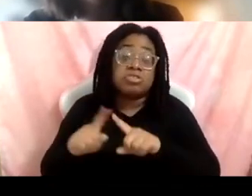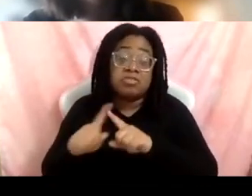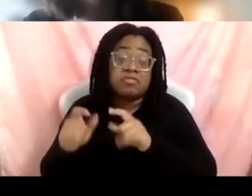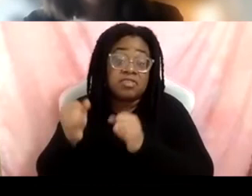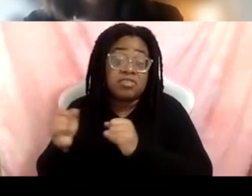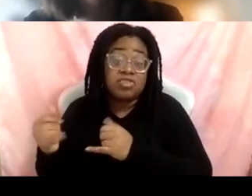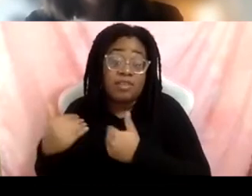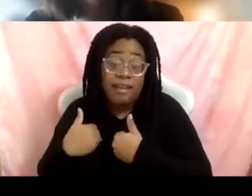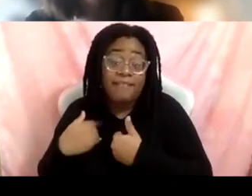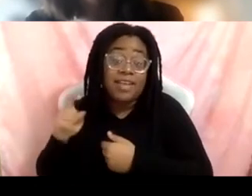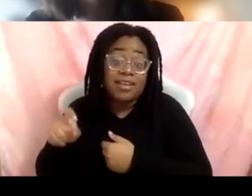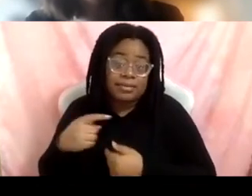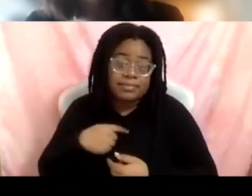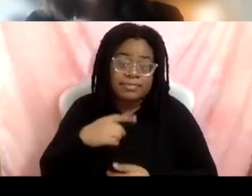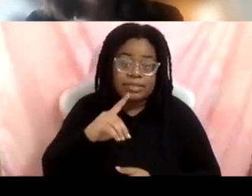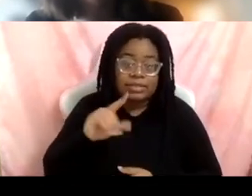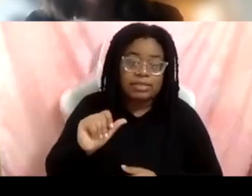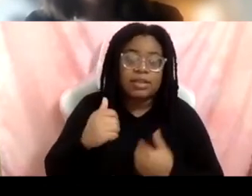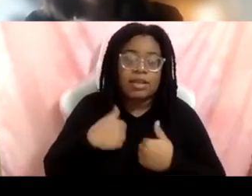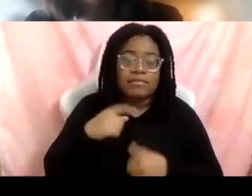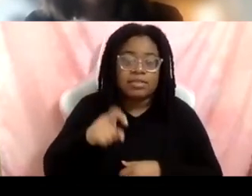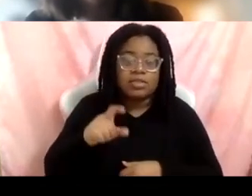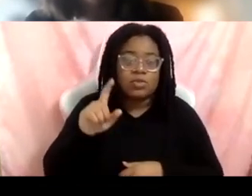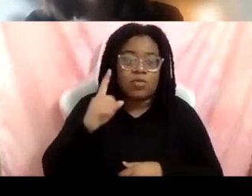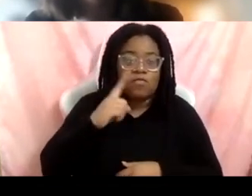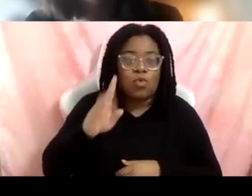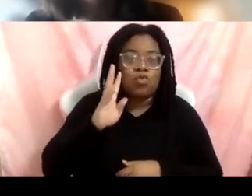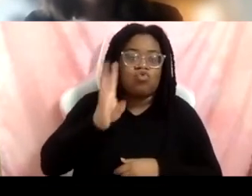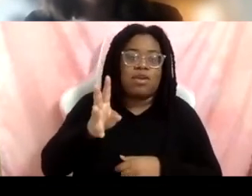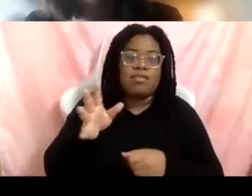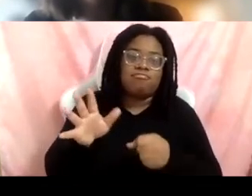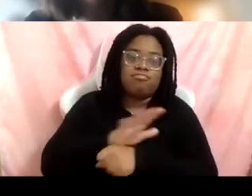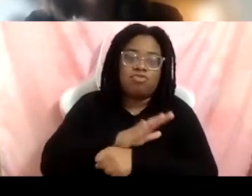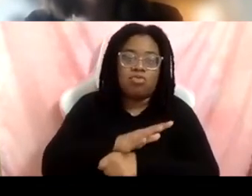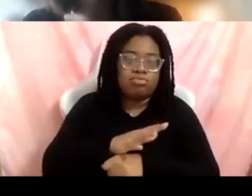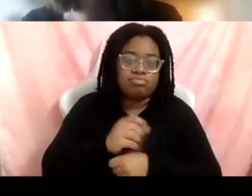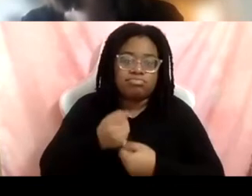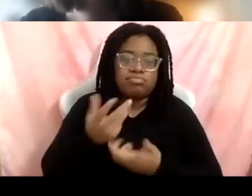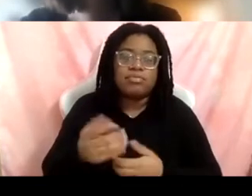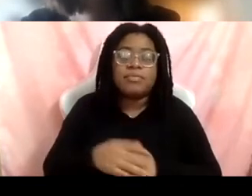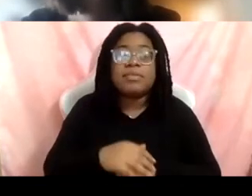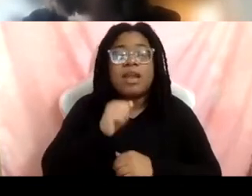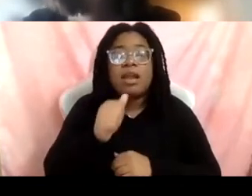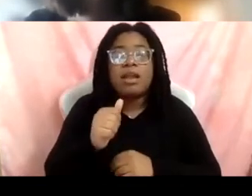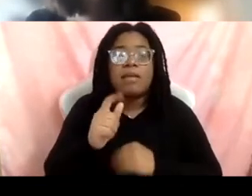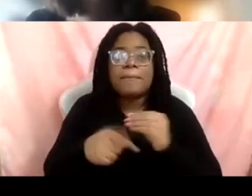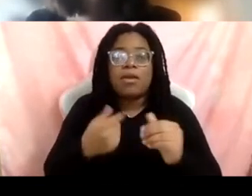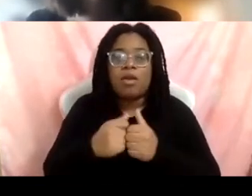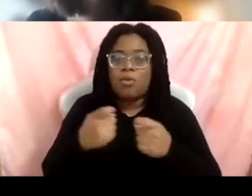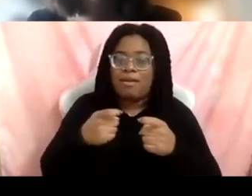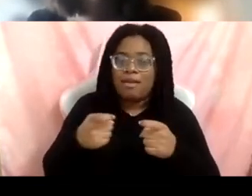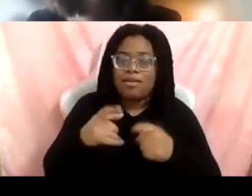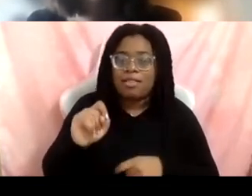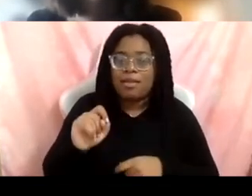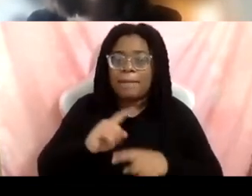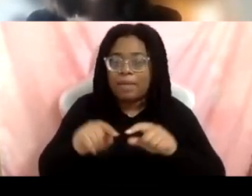with disability have certain needs in order to tap their full creative potential. So I don't think it's just about, are we able to handle it? I think it's definitely